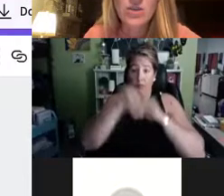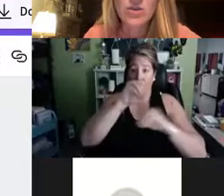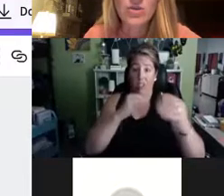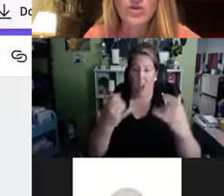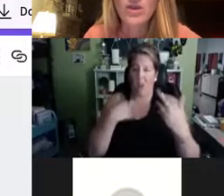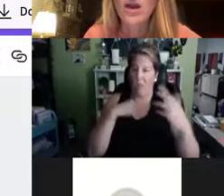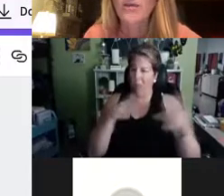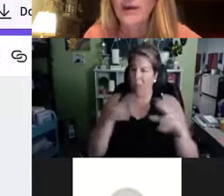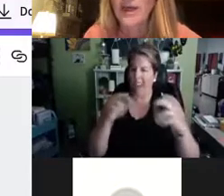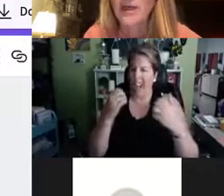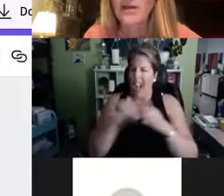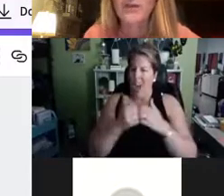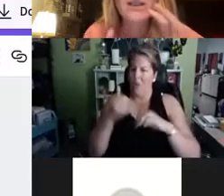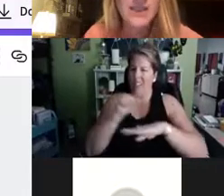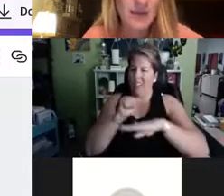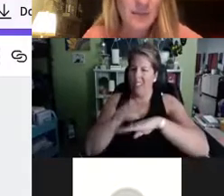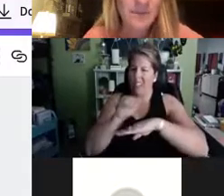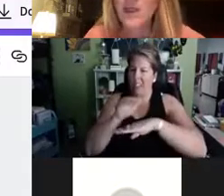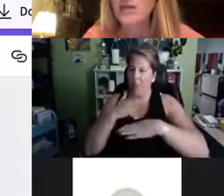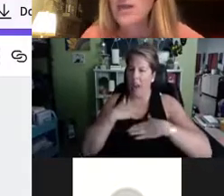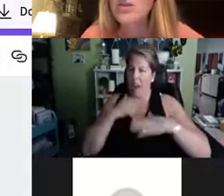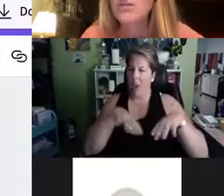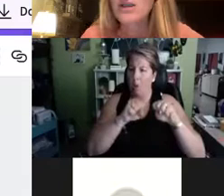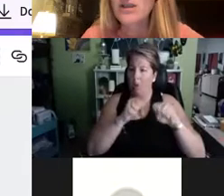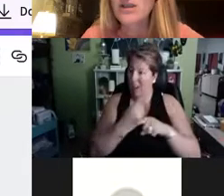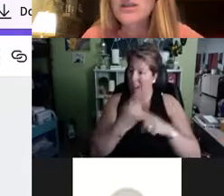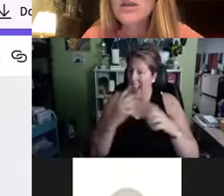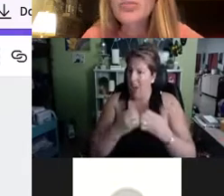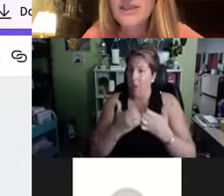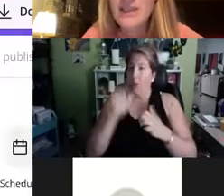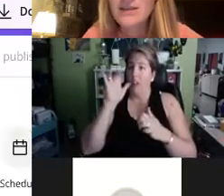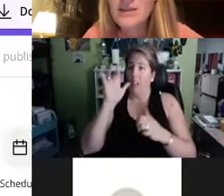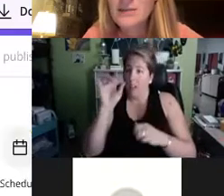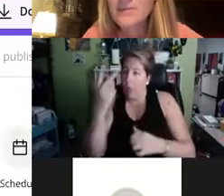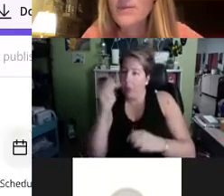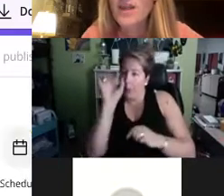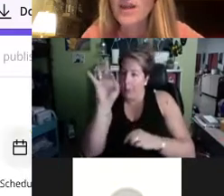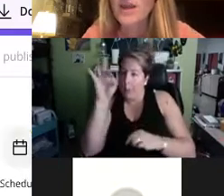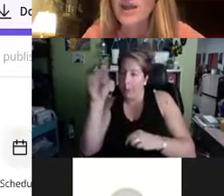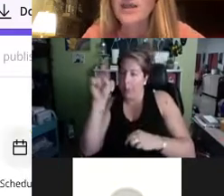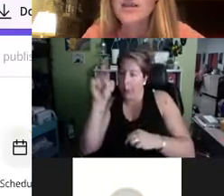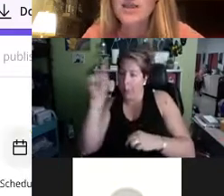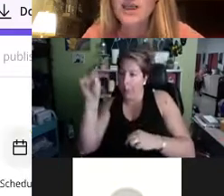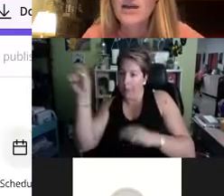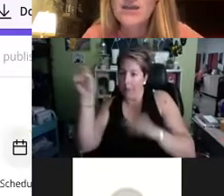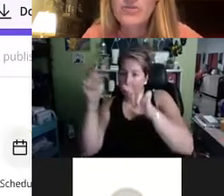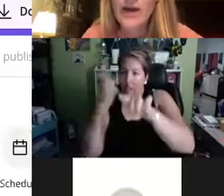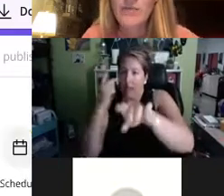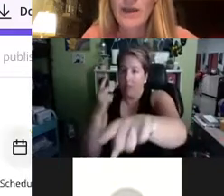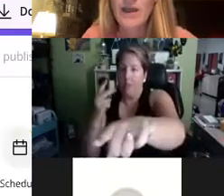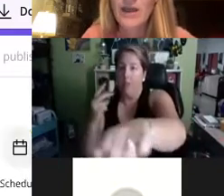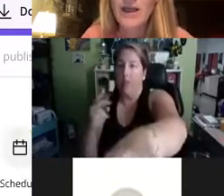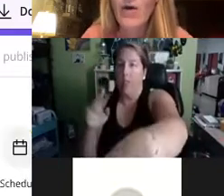this to I want to save it. Okay, so I'm going to click these little buttons, and here it